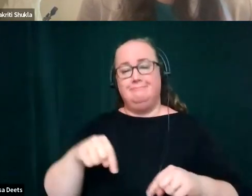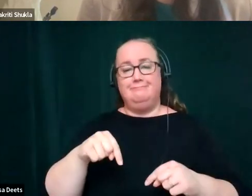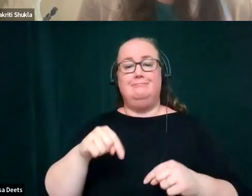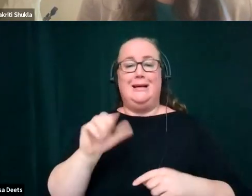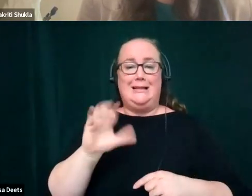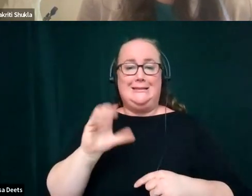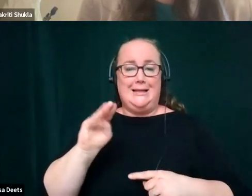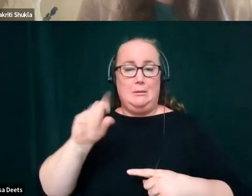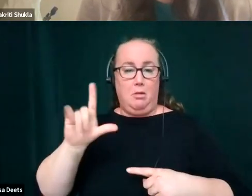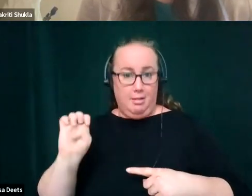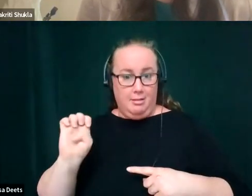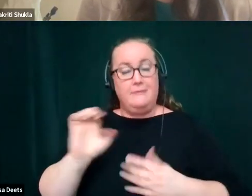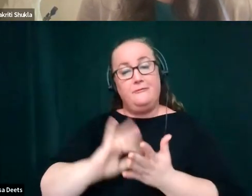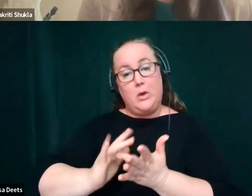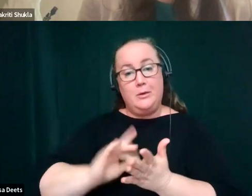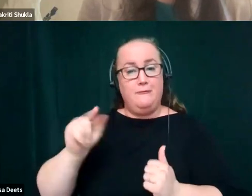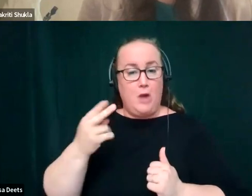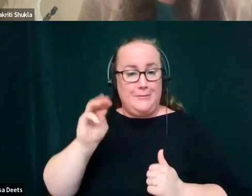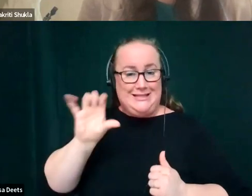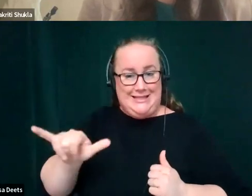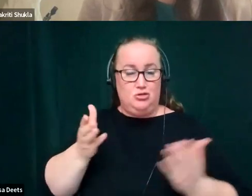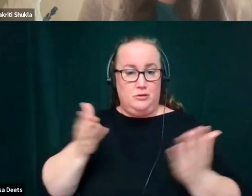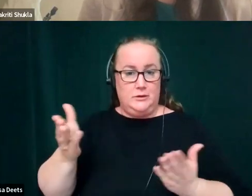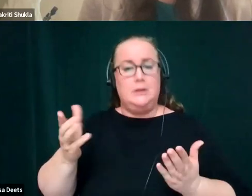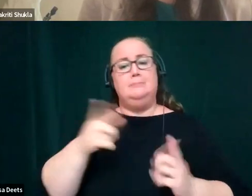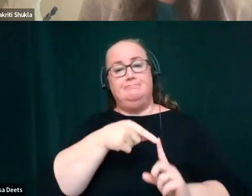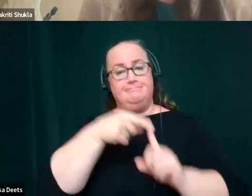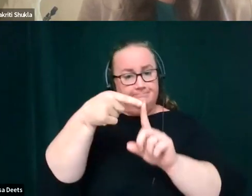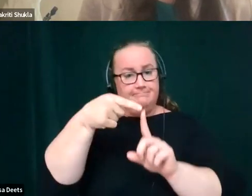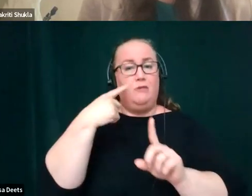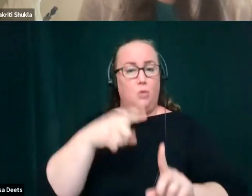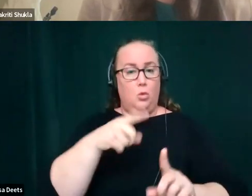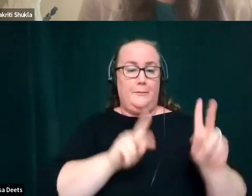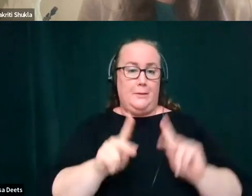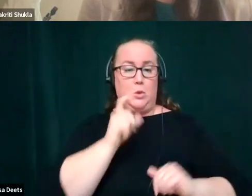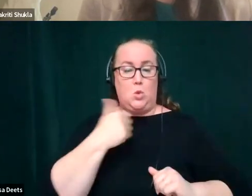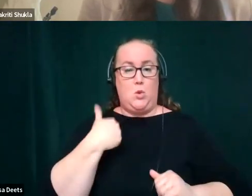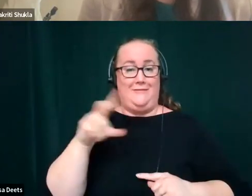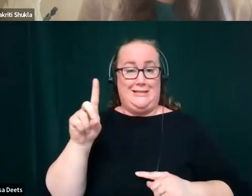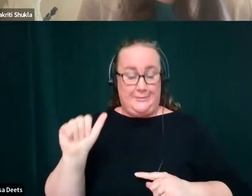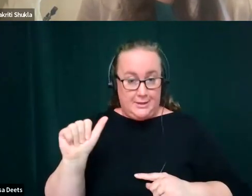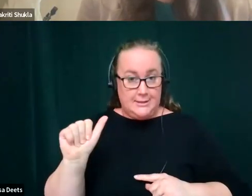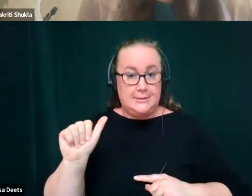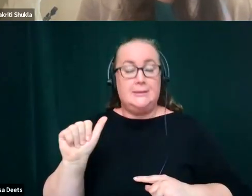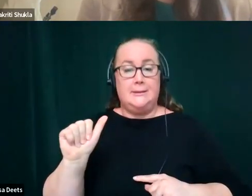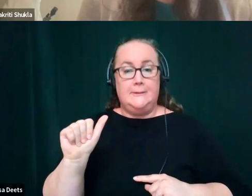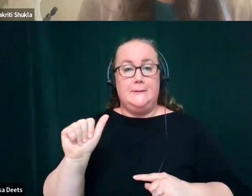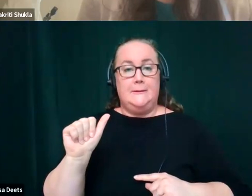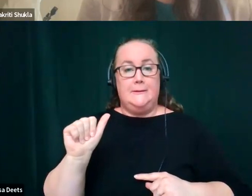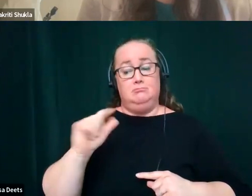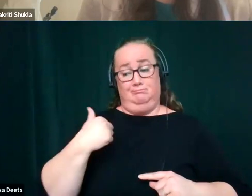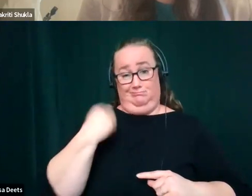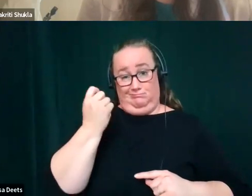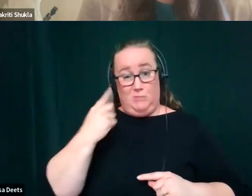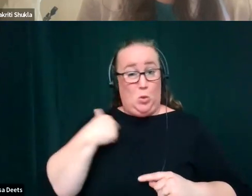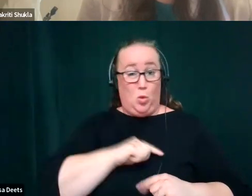Services. We're a home delivery pharmacy. We specialize in individuals who have a disability, and we are the only provider of